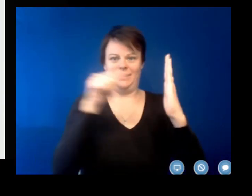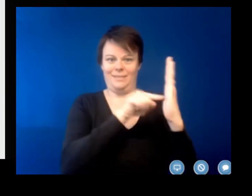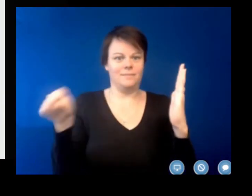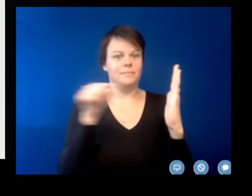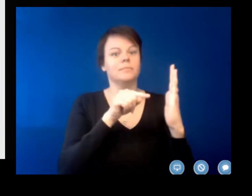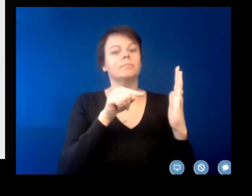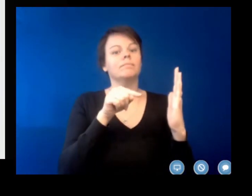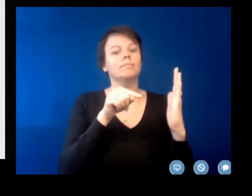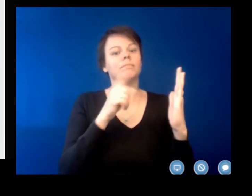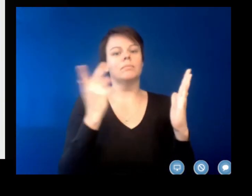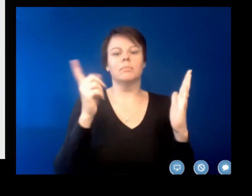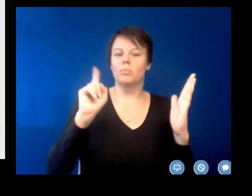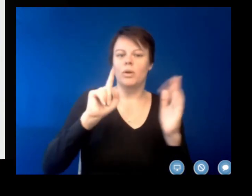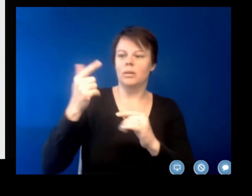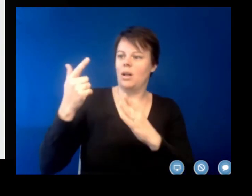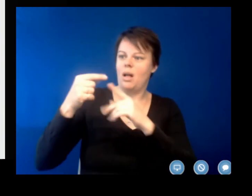society.